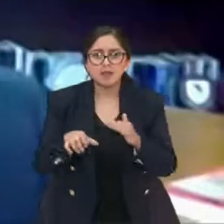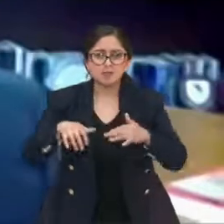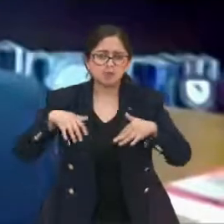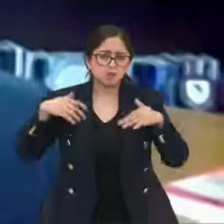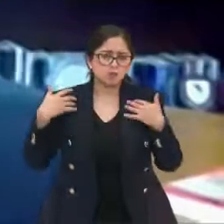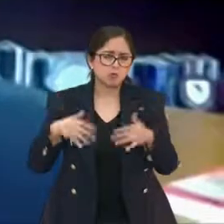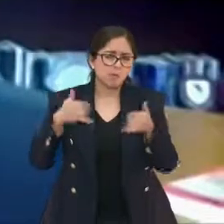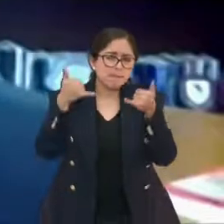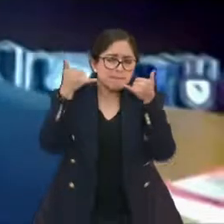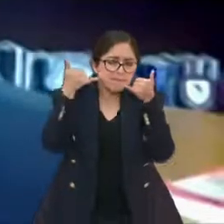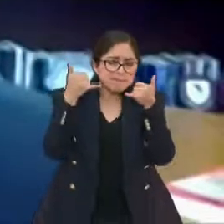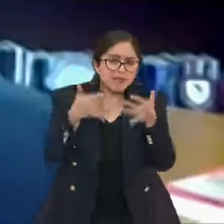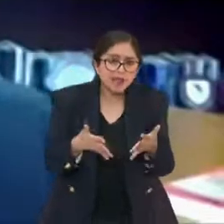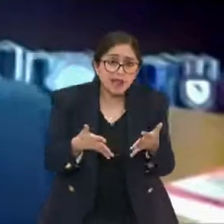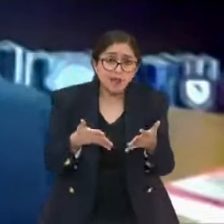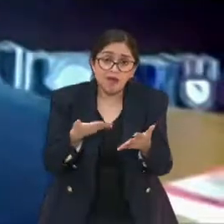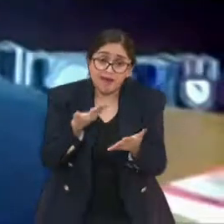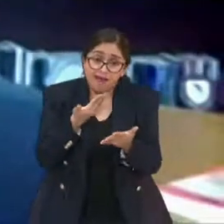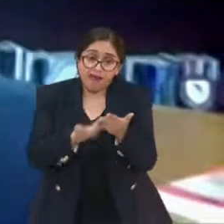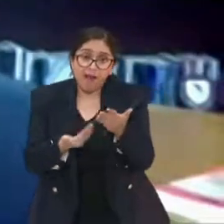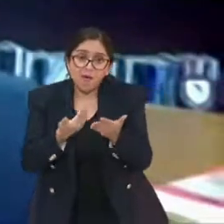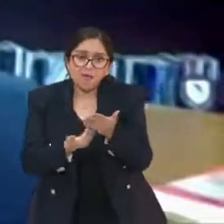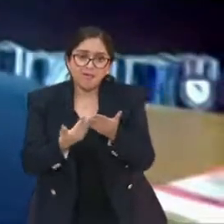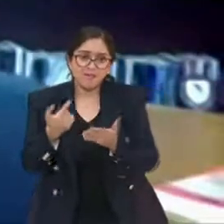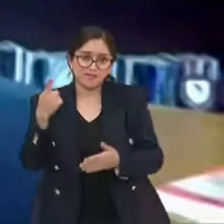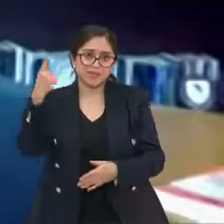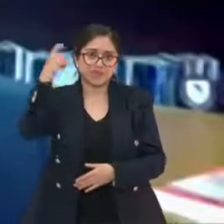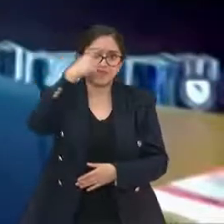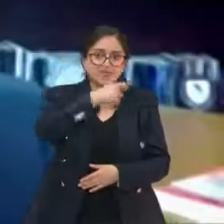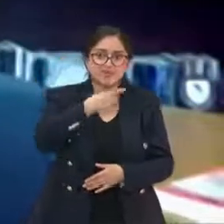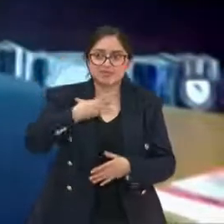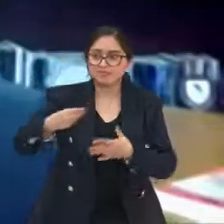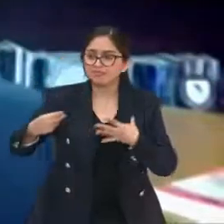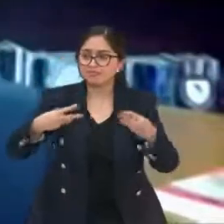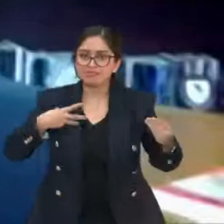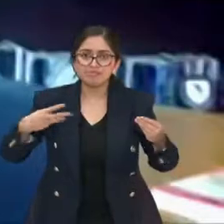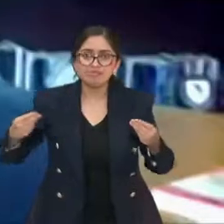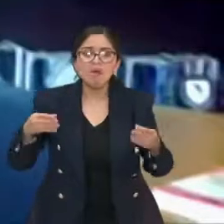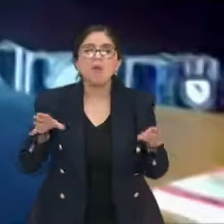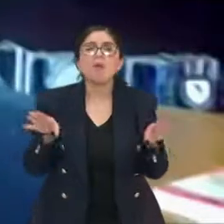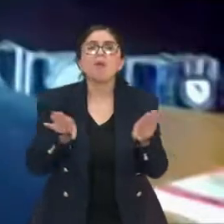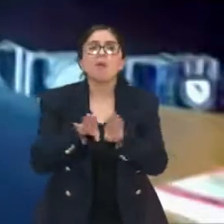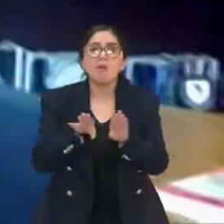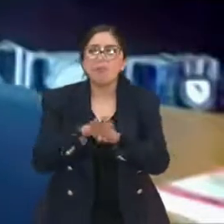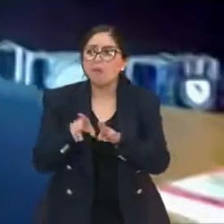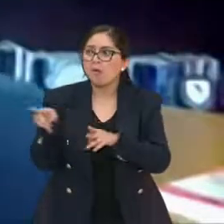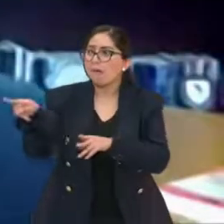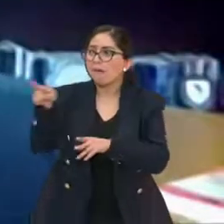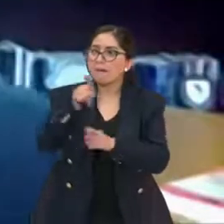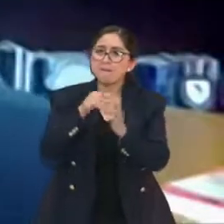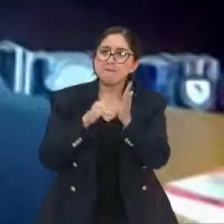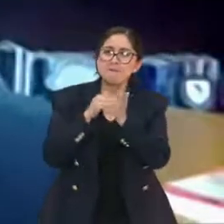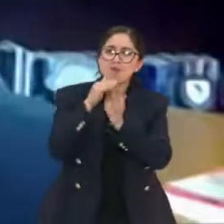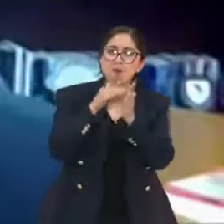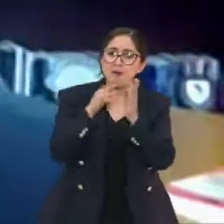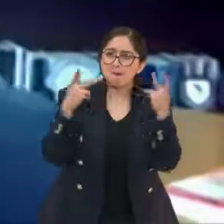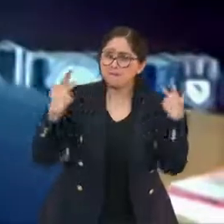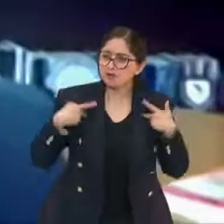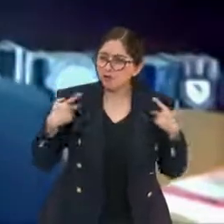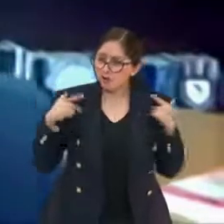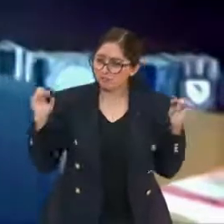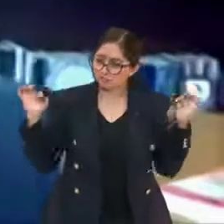least regarding the size or the challenge the pandemic is posing to us, being able